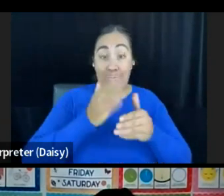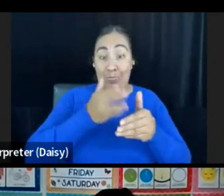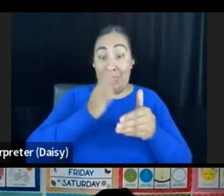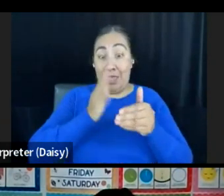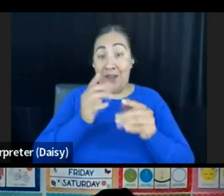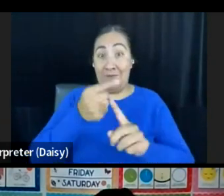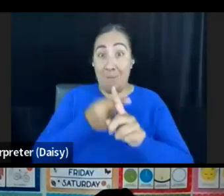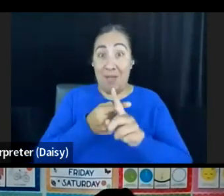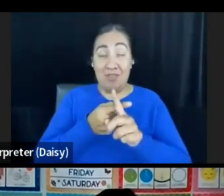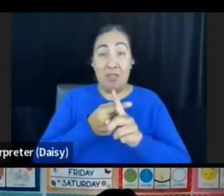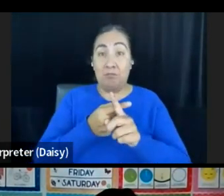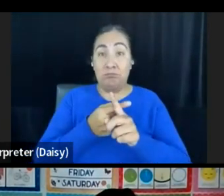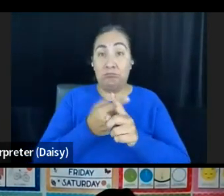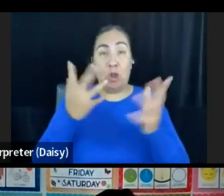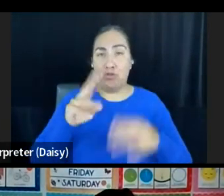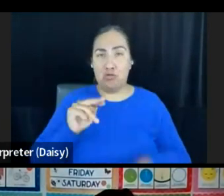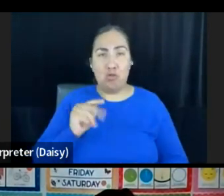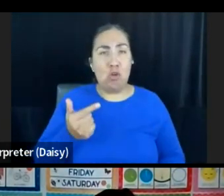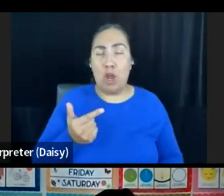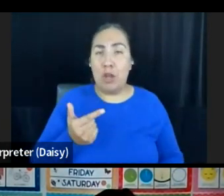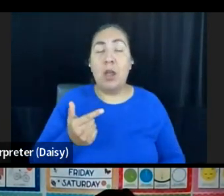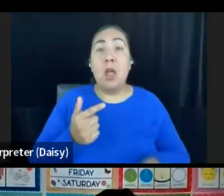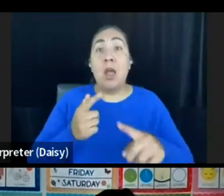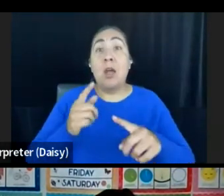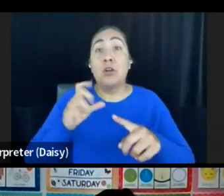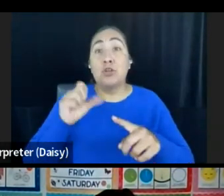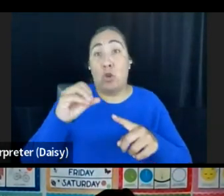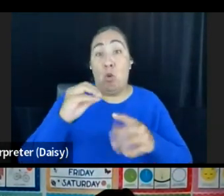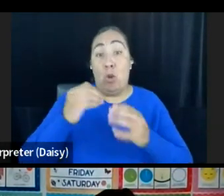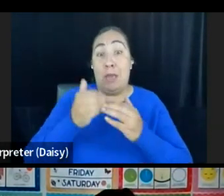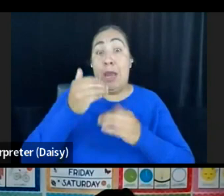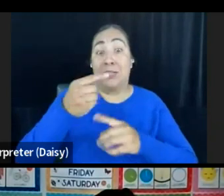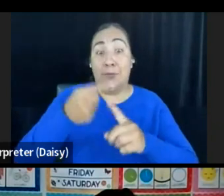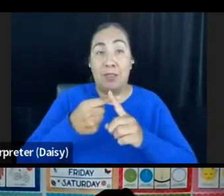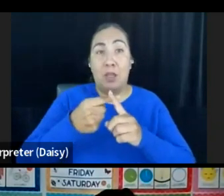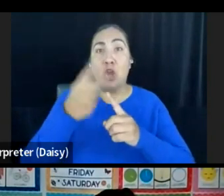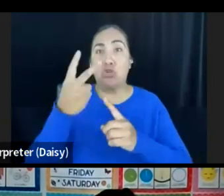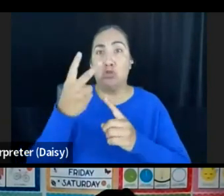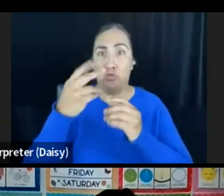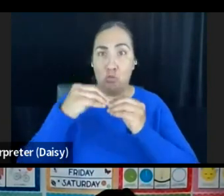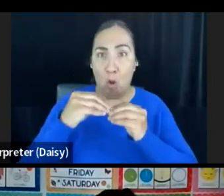in addition to PTO days and sick days and vacation.